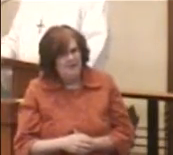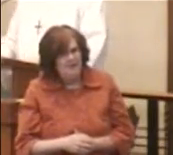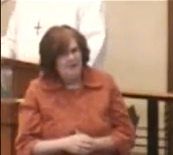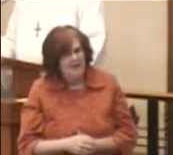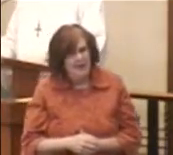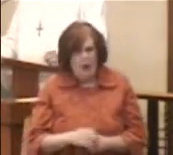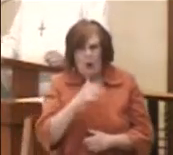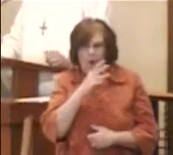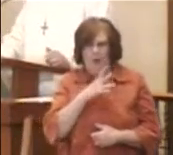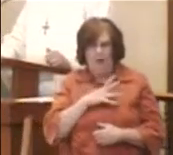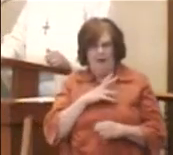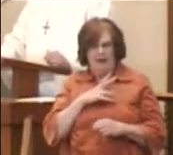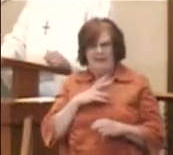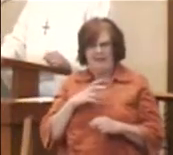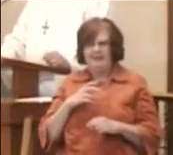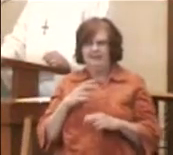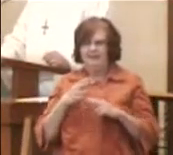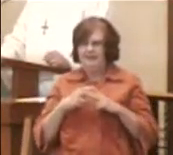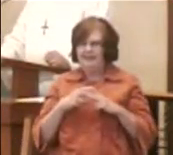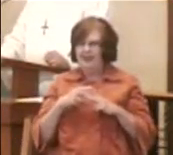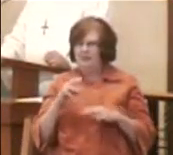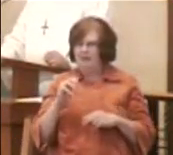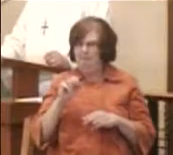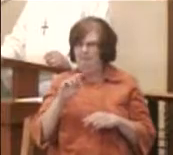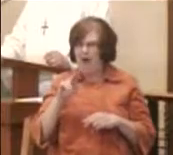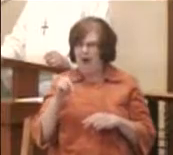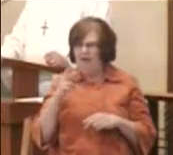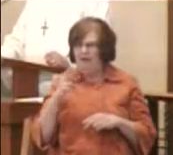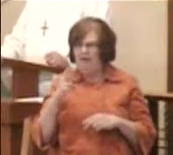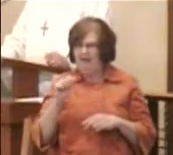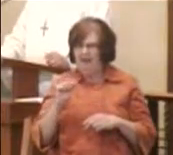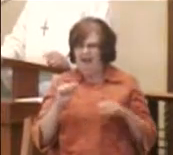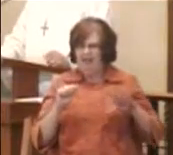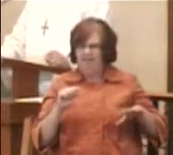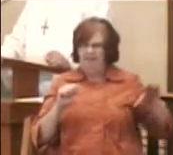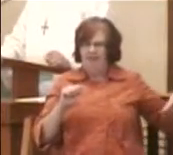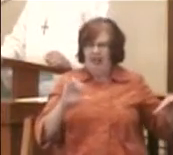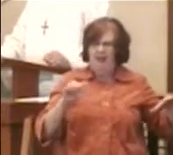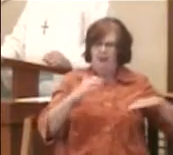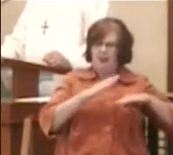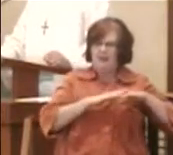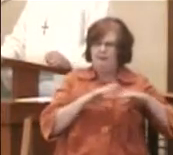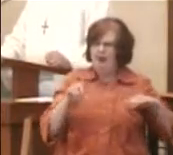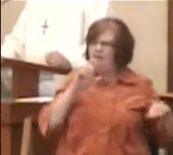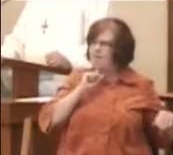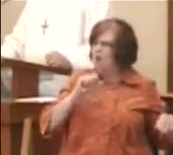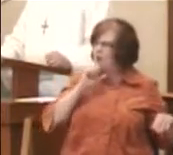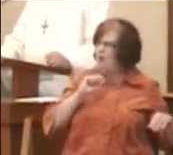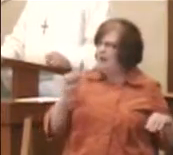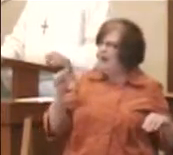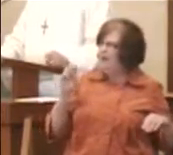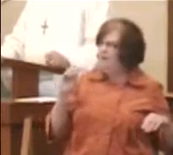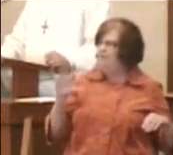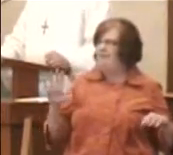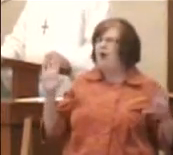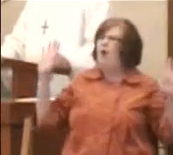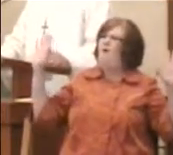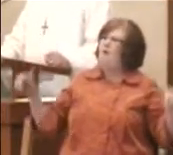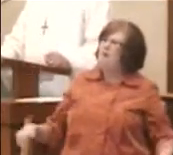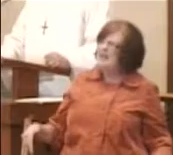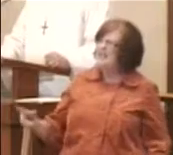Woman named Martha at the next table overhears the conversation. She's 105. She says, "Oh, for Pete's sake,